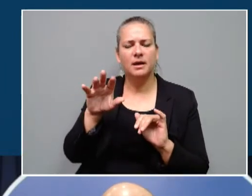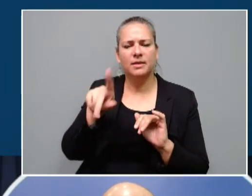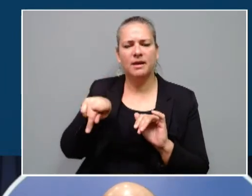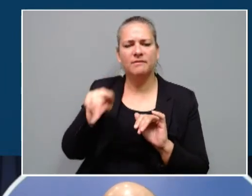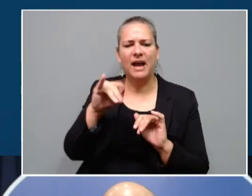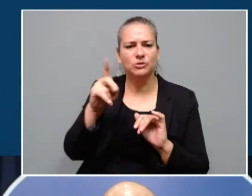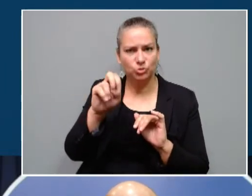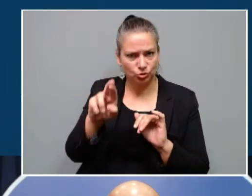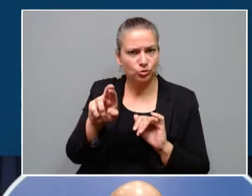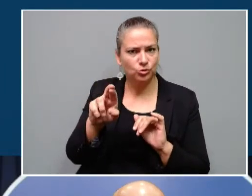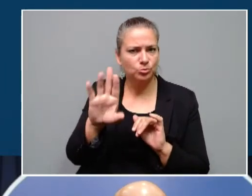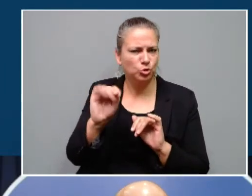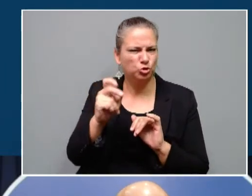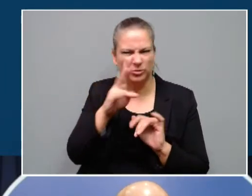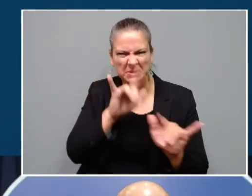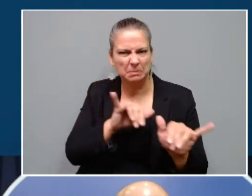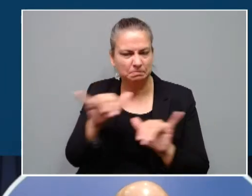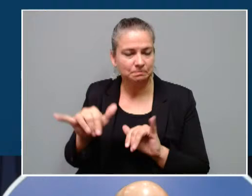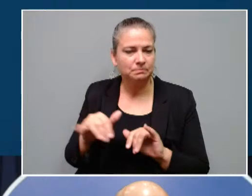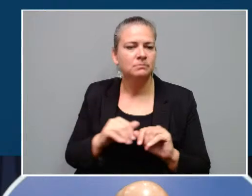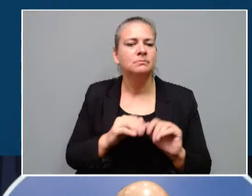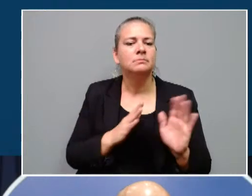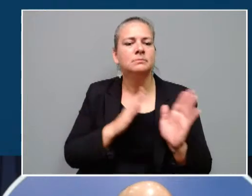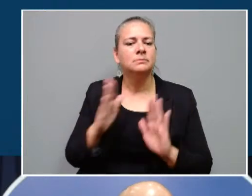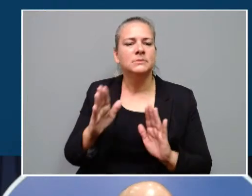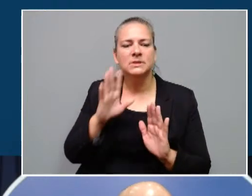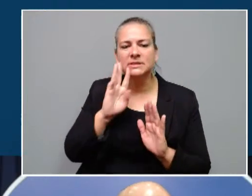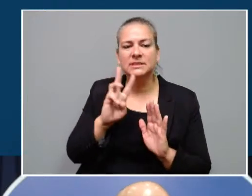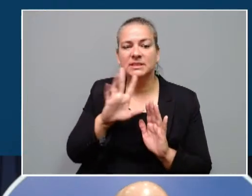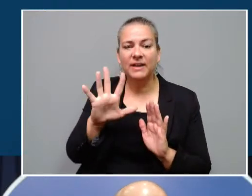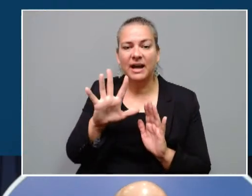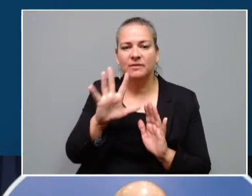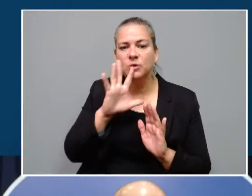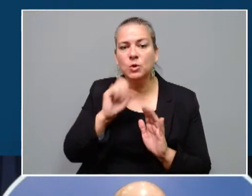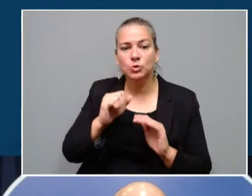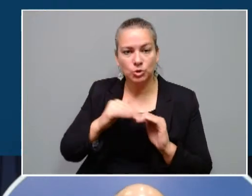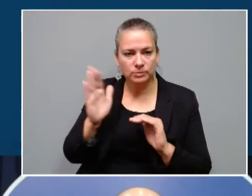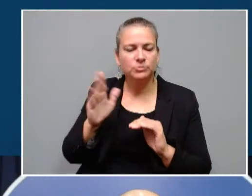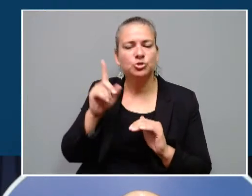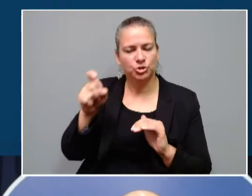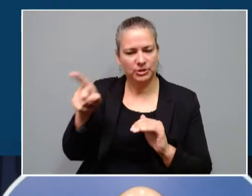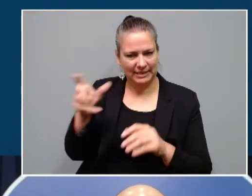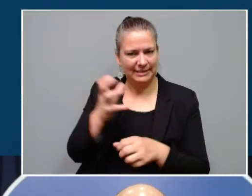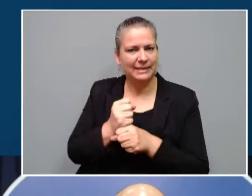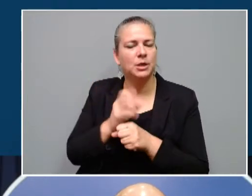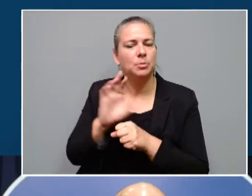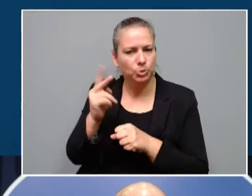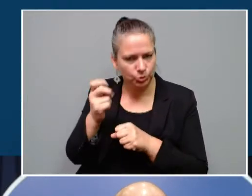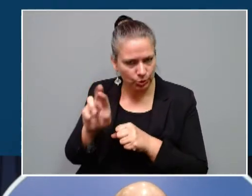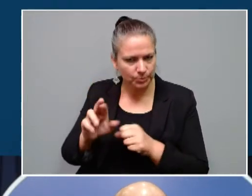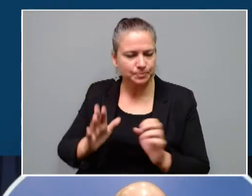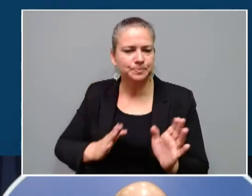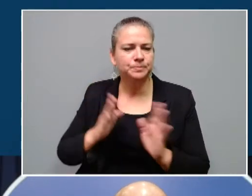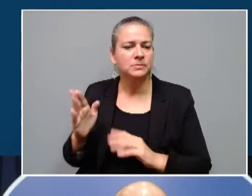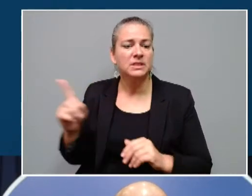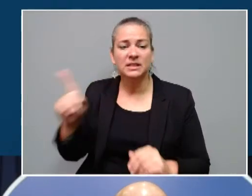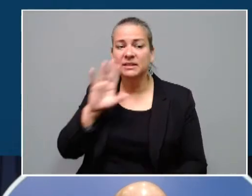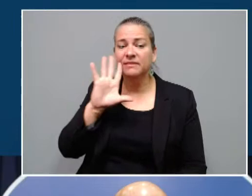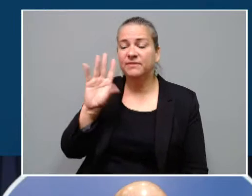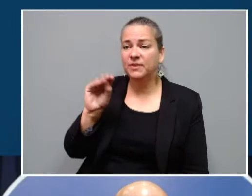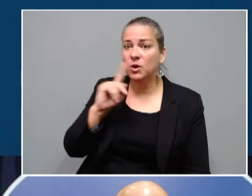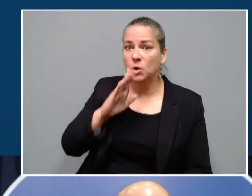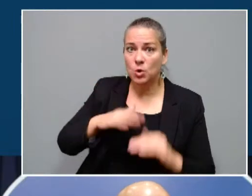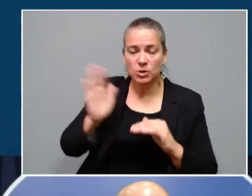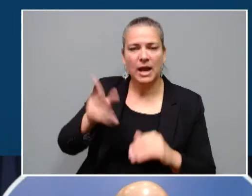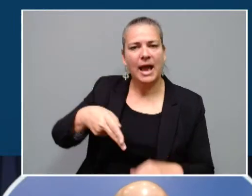and older should be eligible for a third dose and for a booster dose. People who are 50 and older and have high-risk medical